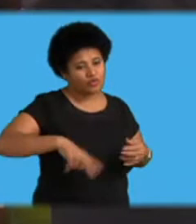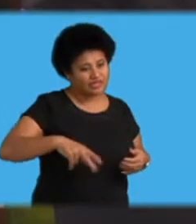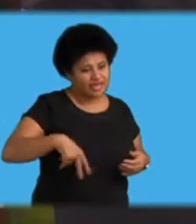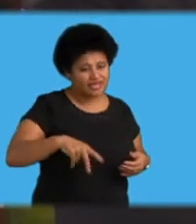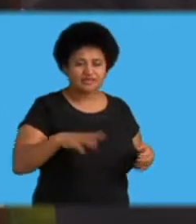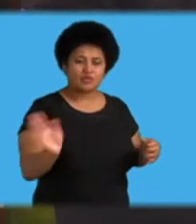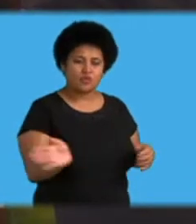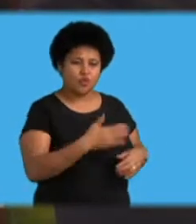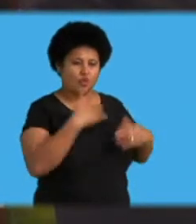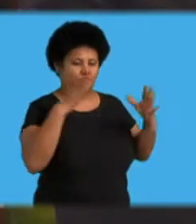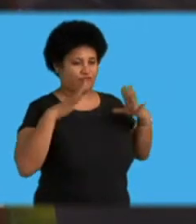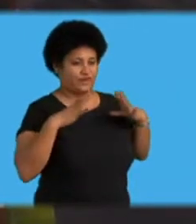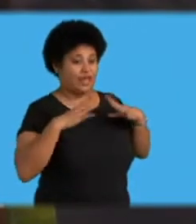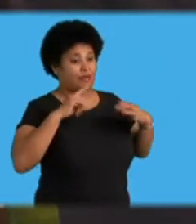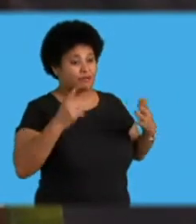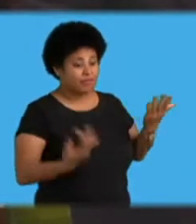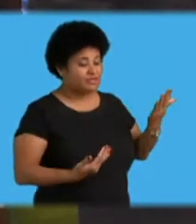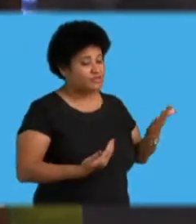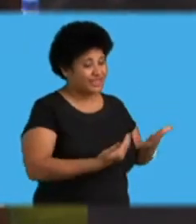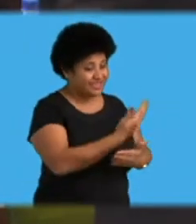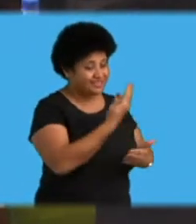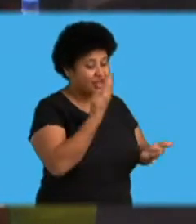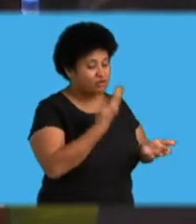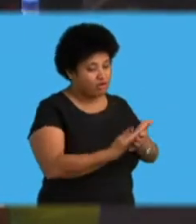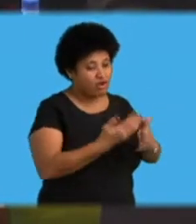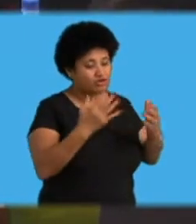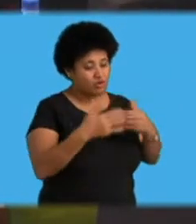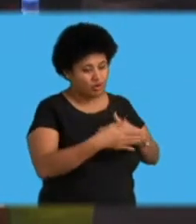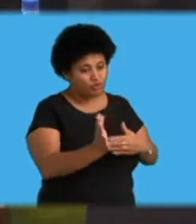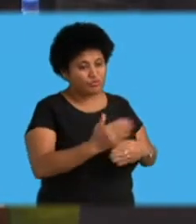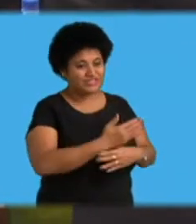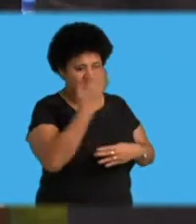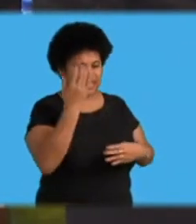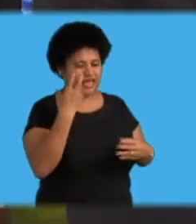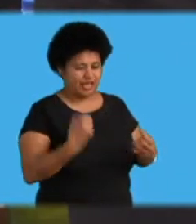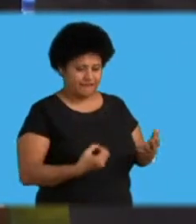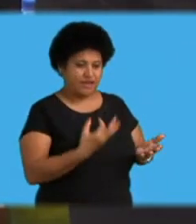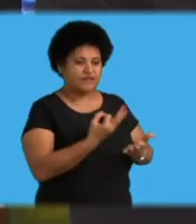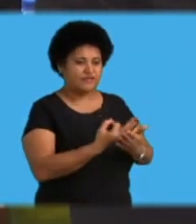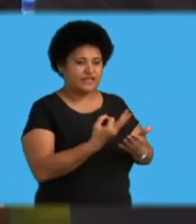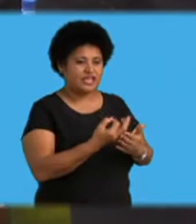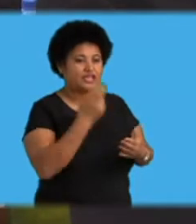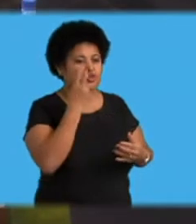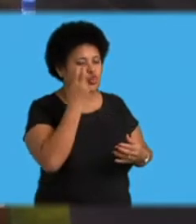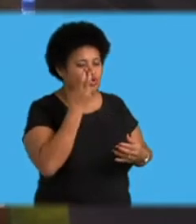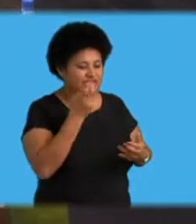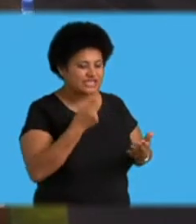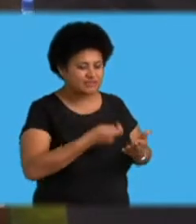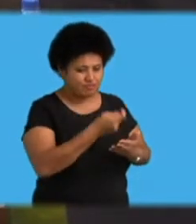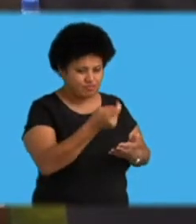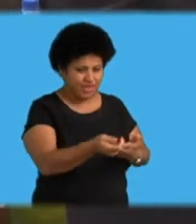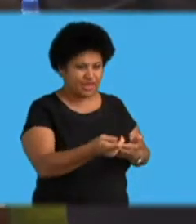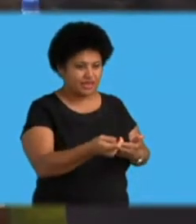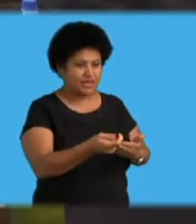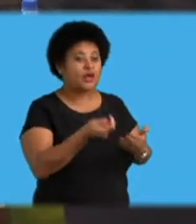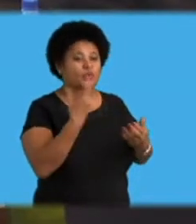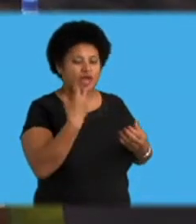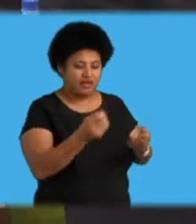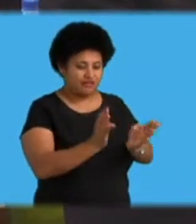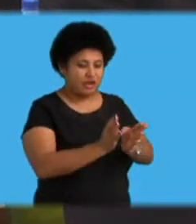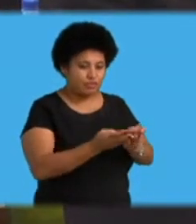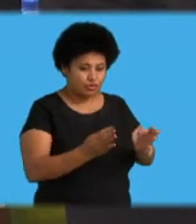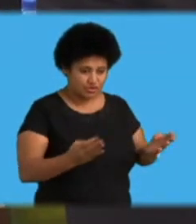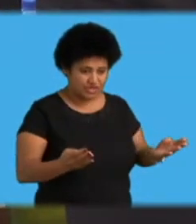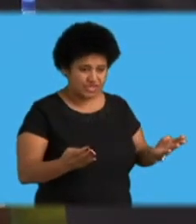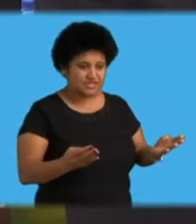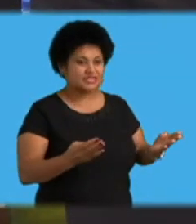free. But entry on the open day, entry there is an entry fee for tourists, and we do send out brochures of the